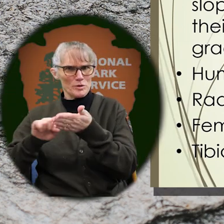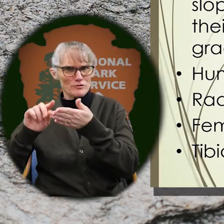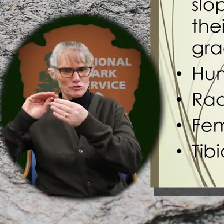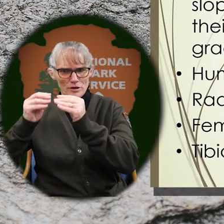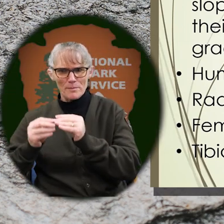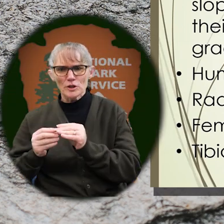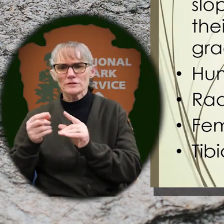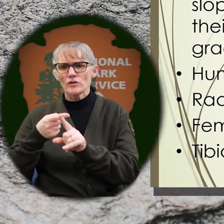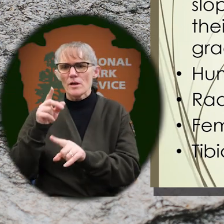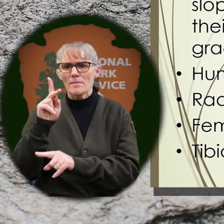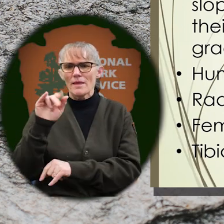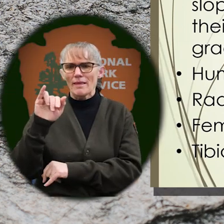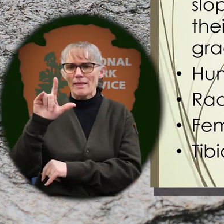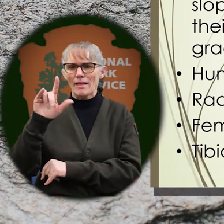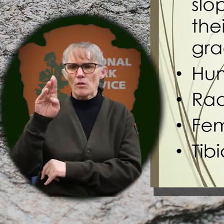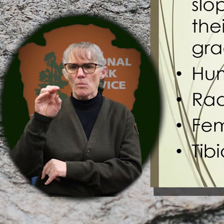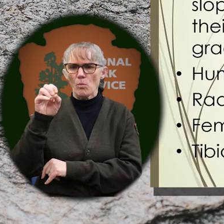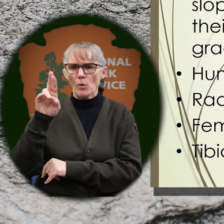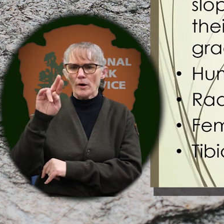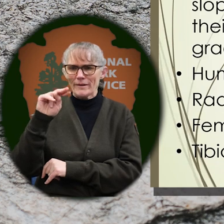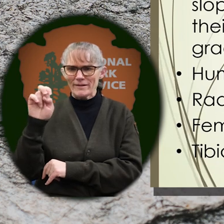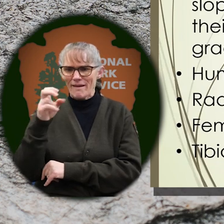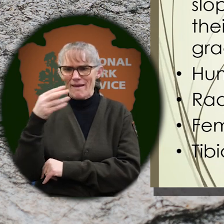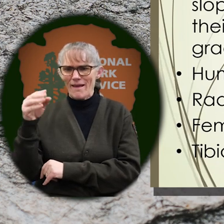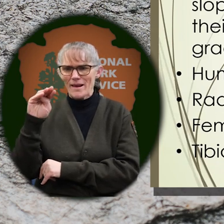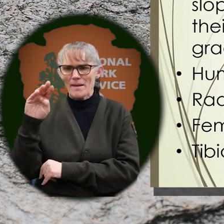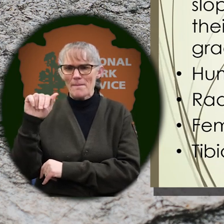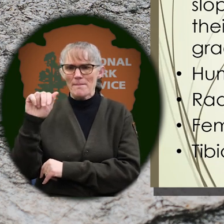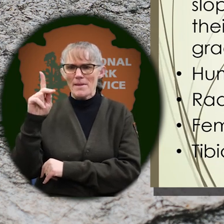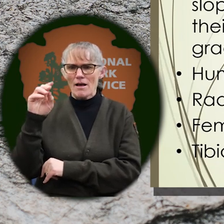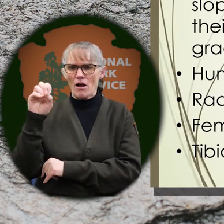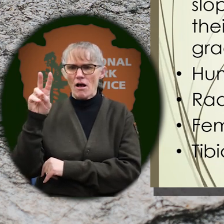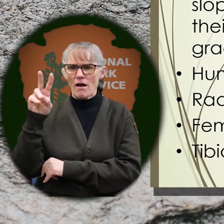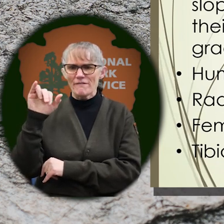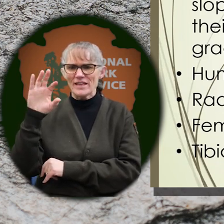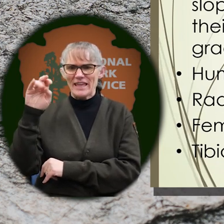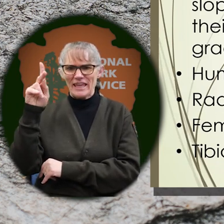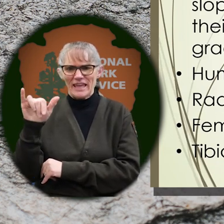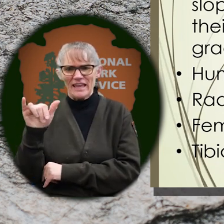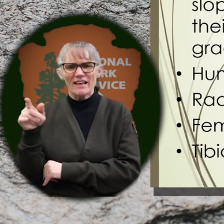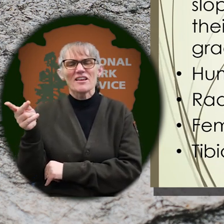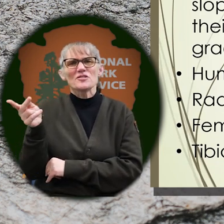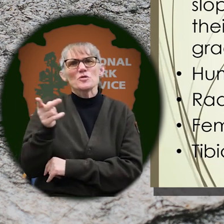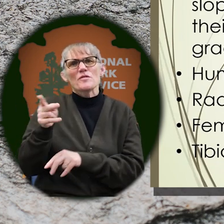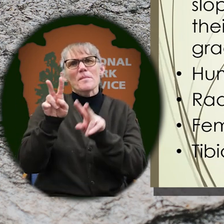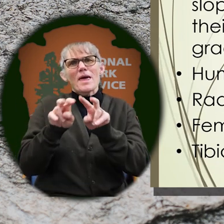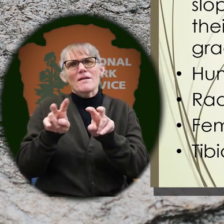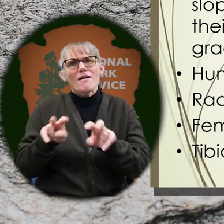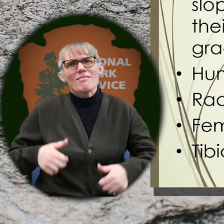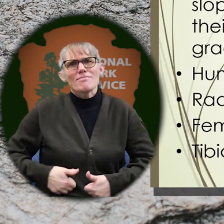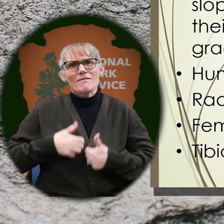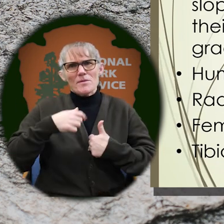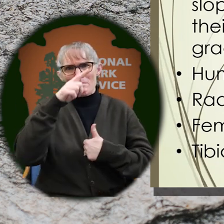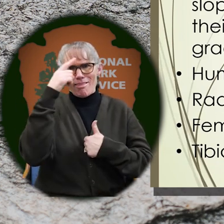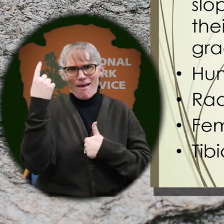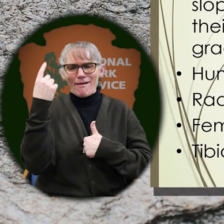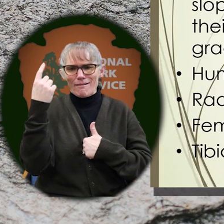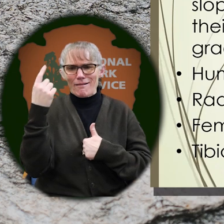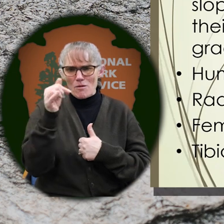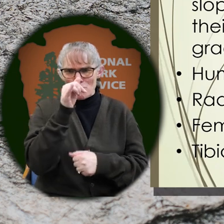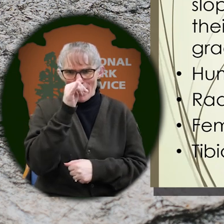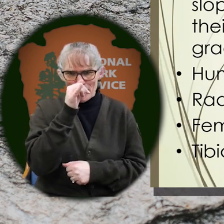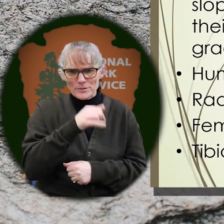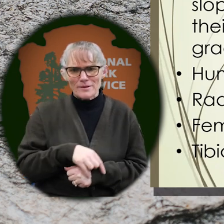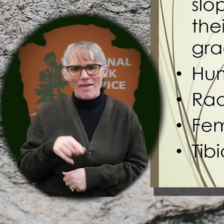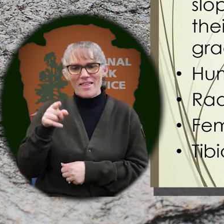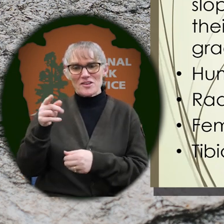data from Kilborn and Makovicki, where they analyzed living African black rhinoceros. And their data